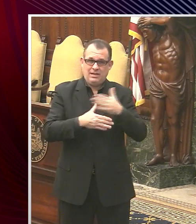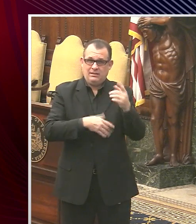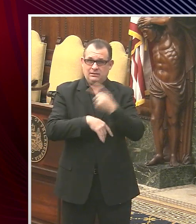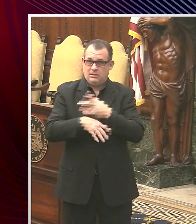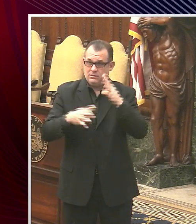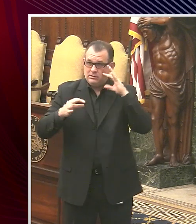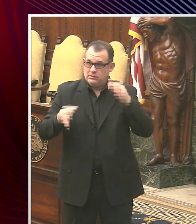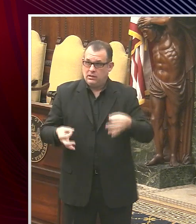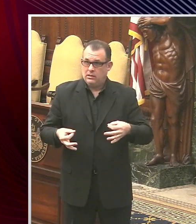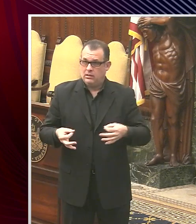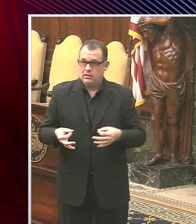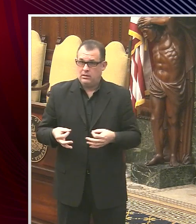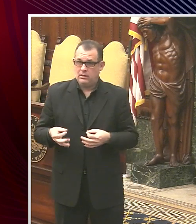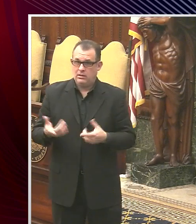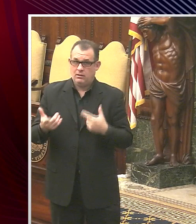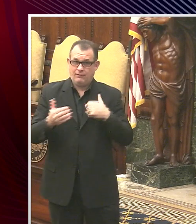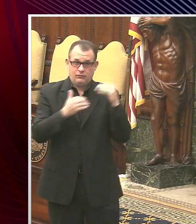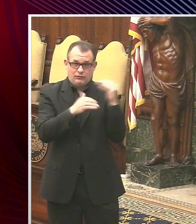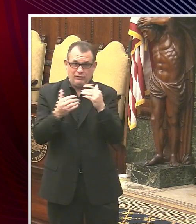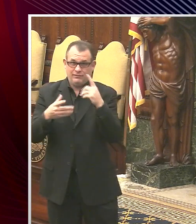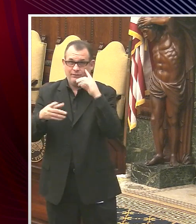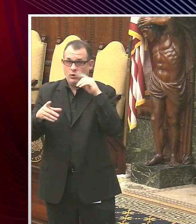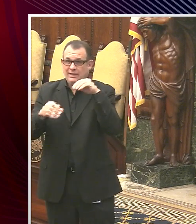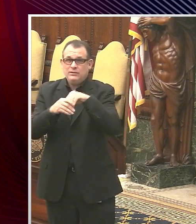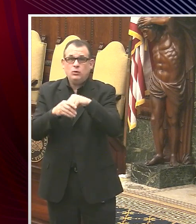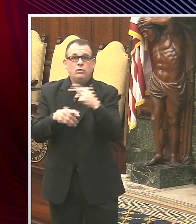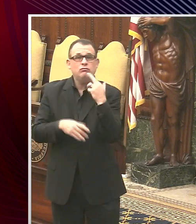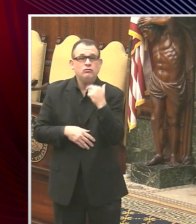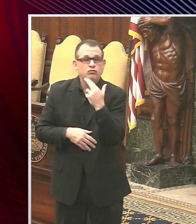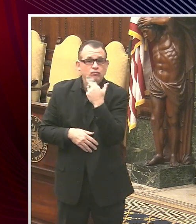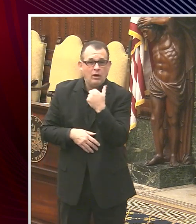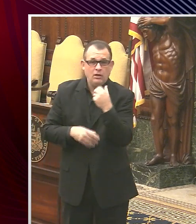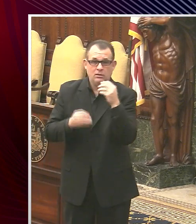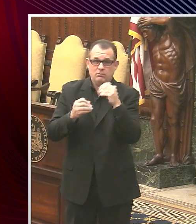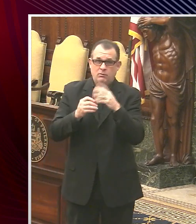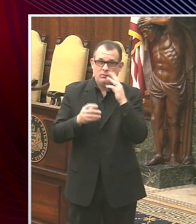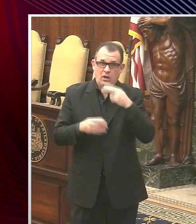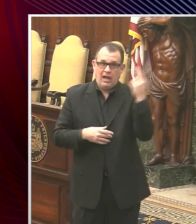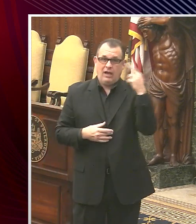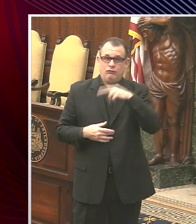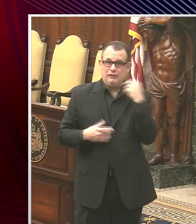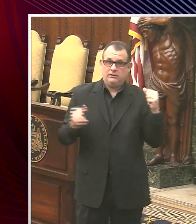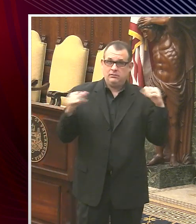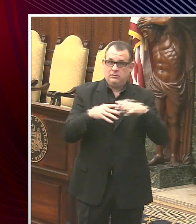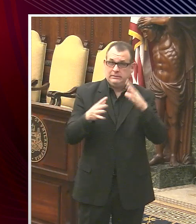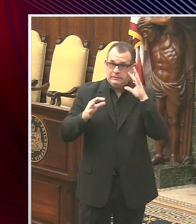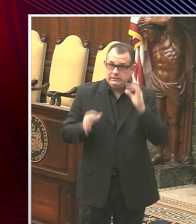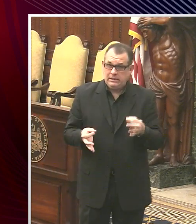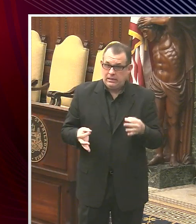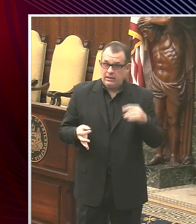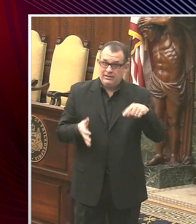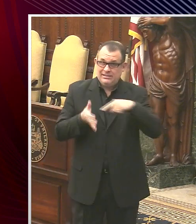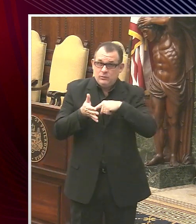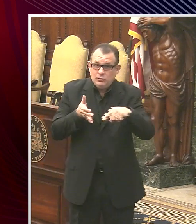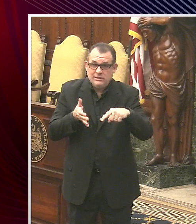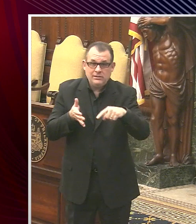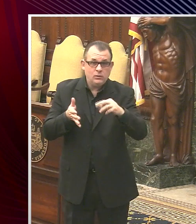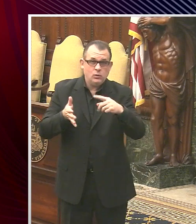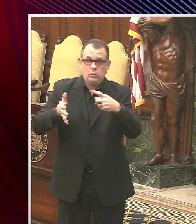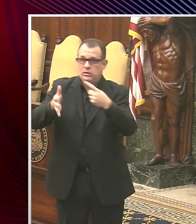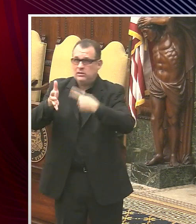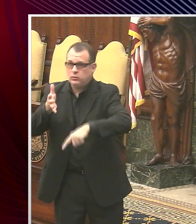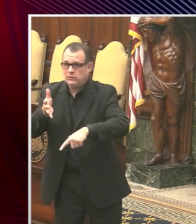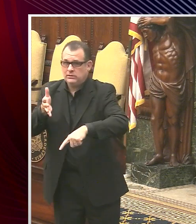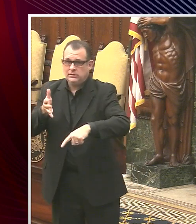whether those restrictions on indoor dining and the riskier activities, will decision on that come by the end of this week, or do you have? Or will it we hope to have it by the end